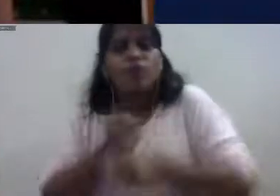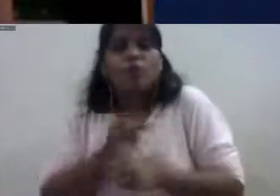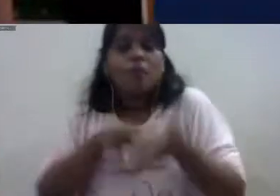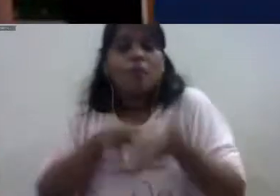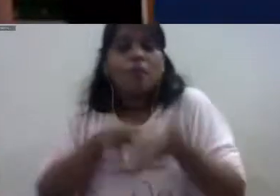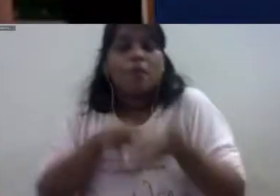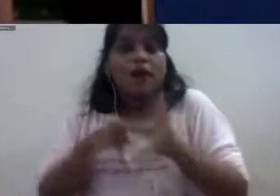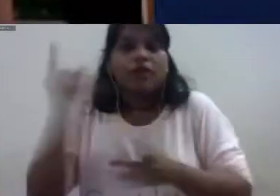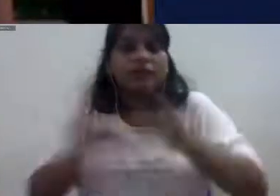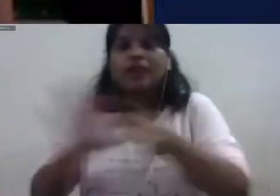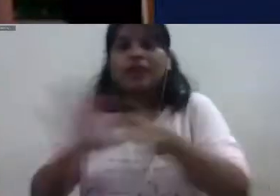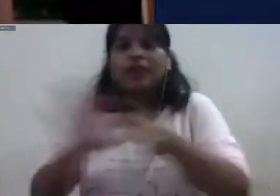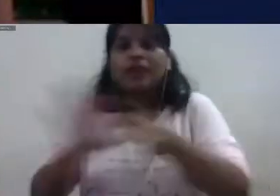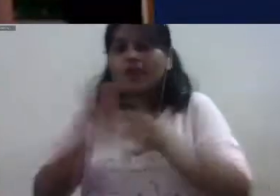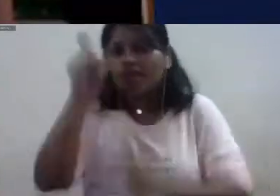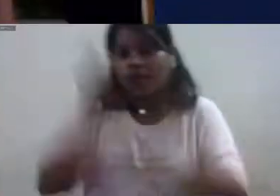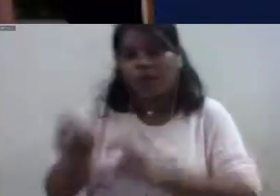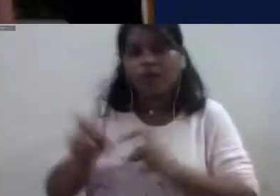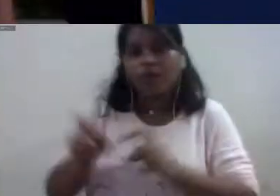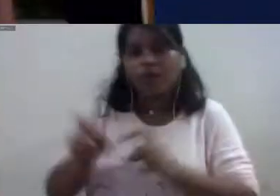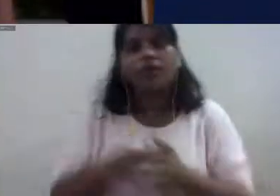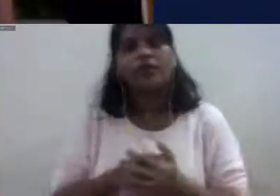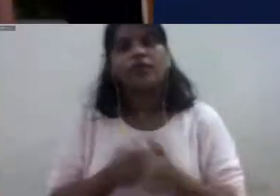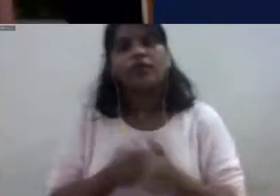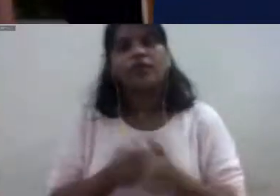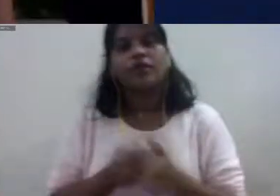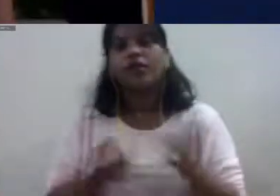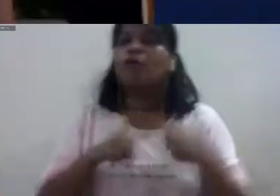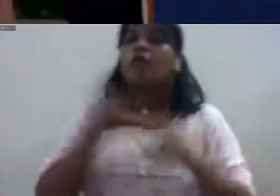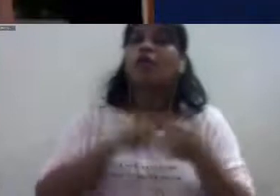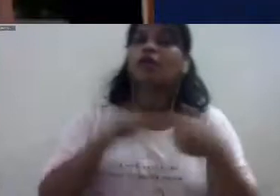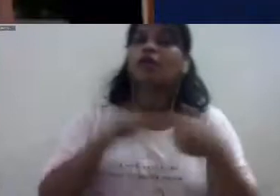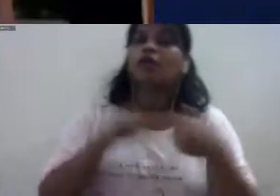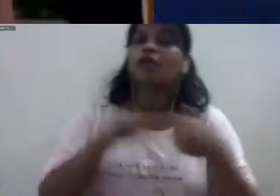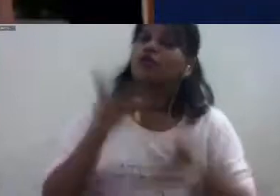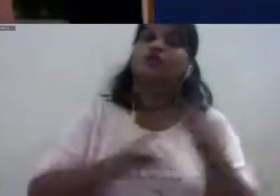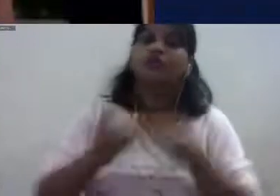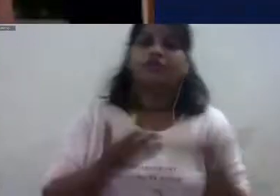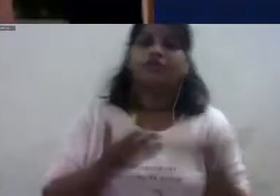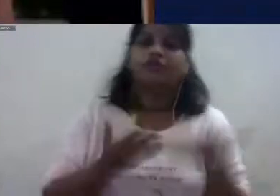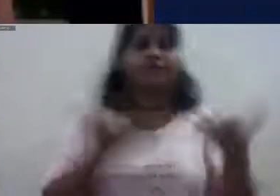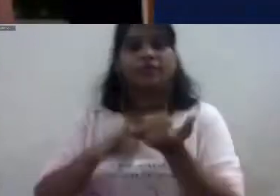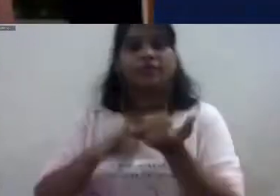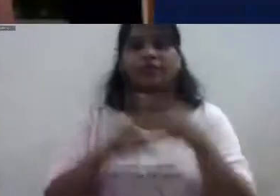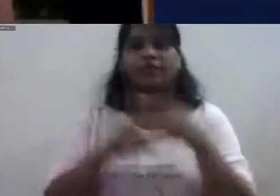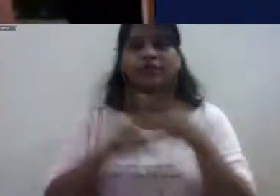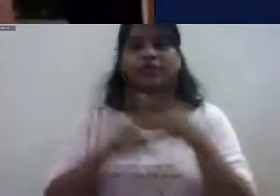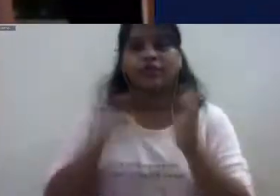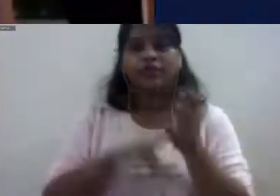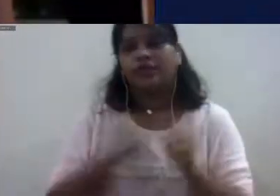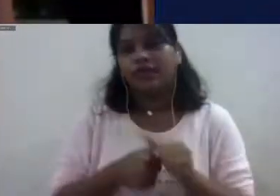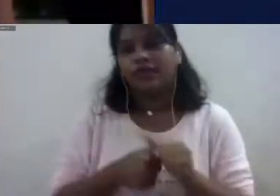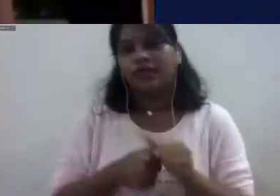connects with people. He creates order from chaos through design. So over to you, Sudhindra.